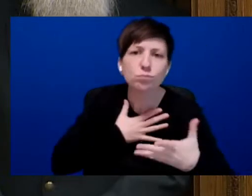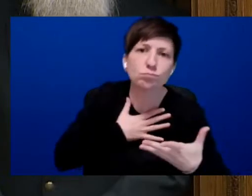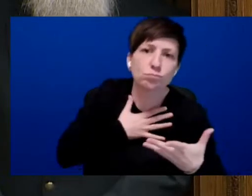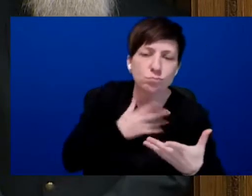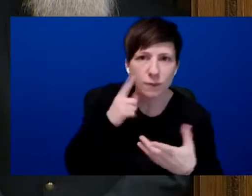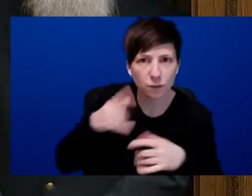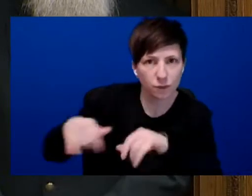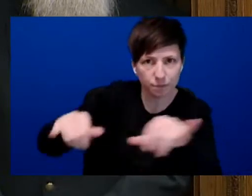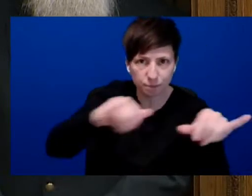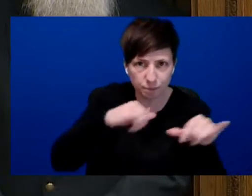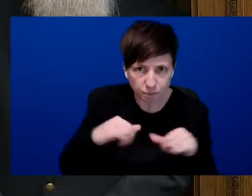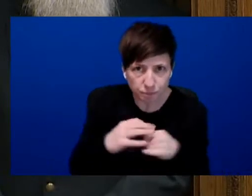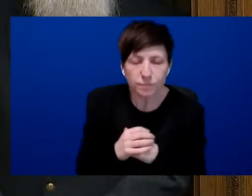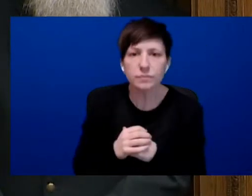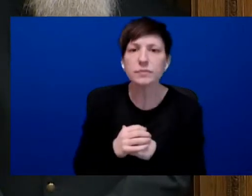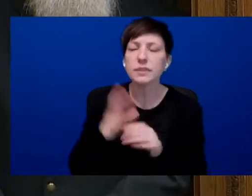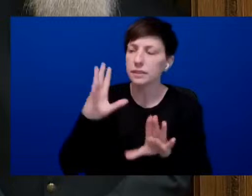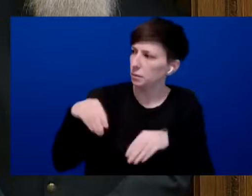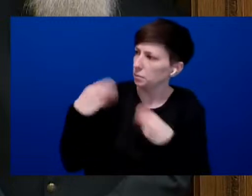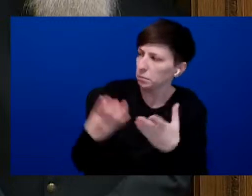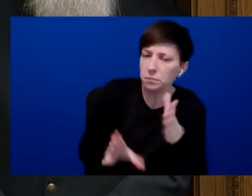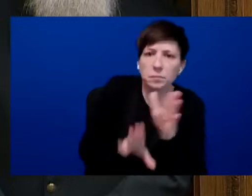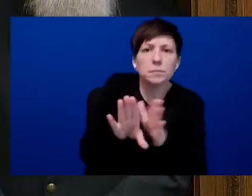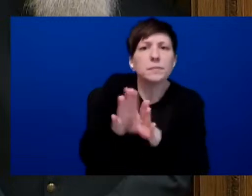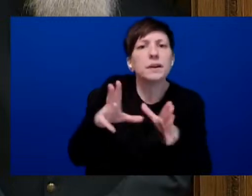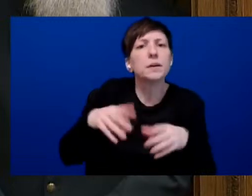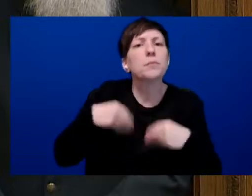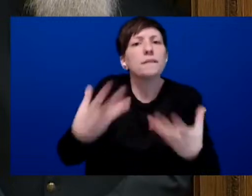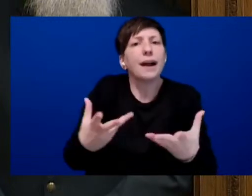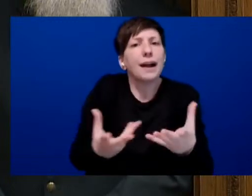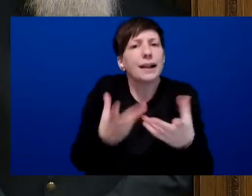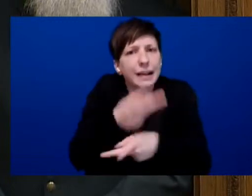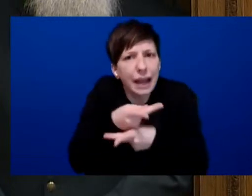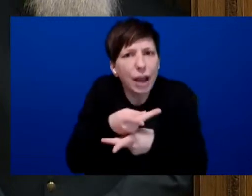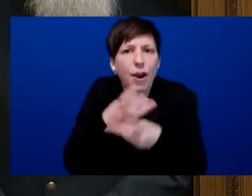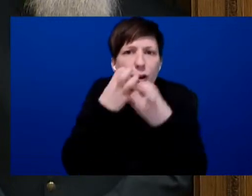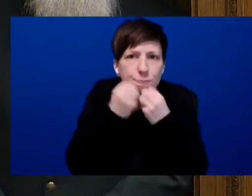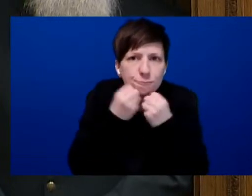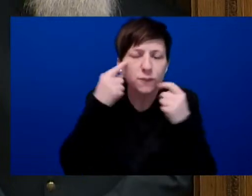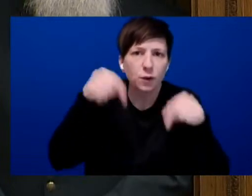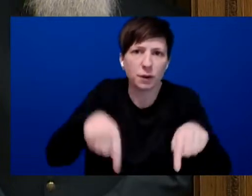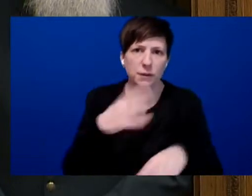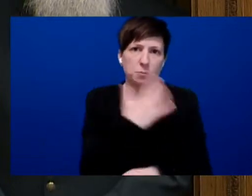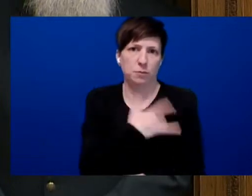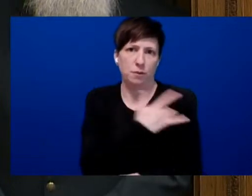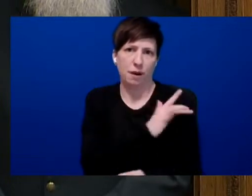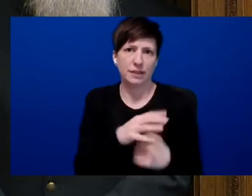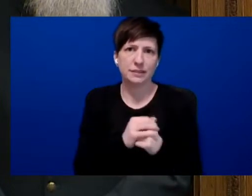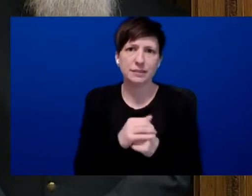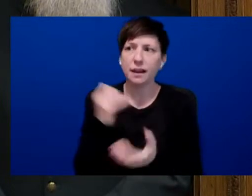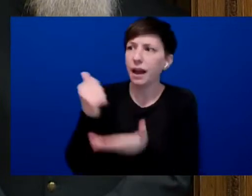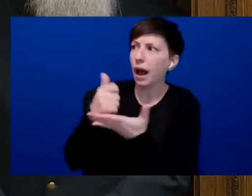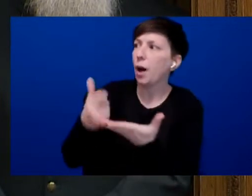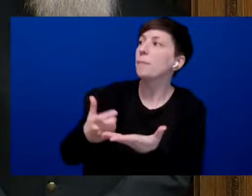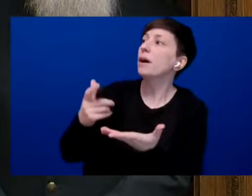of our province and the institutions that translate spirit into action. May our great province be an influence for good in Canada